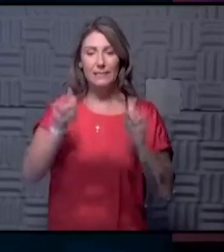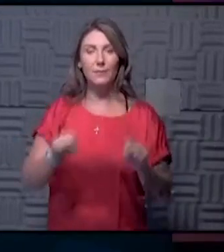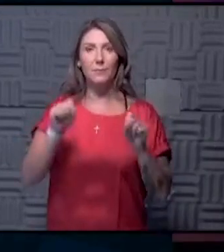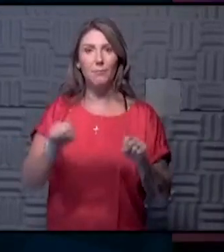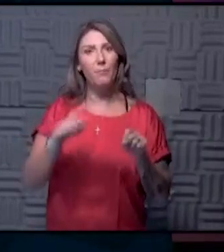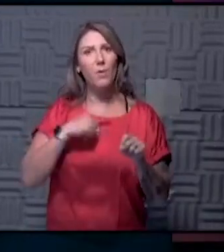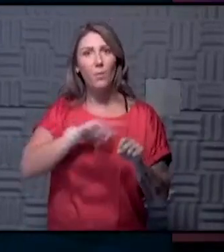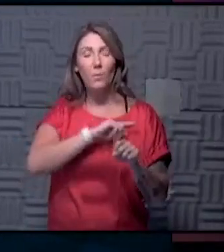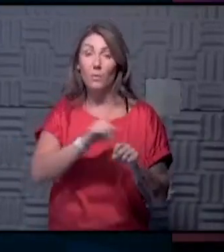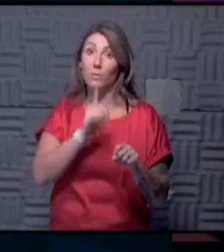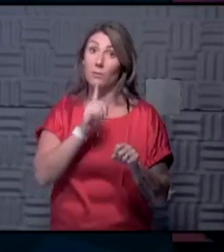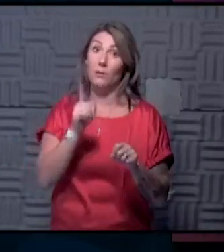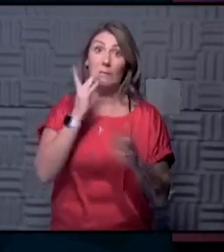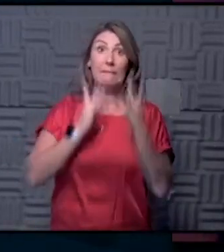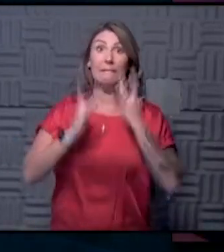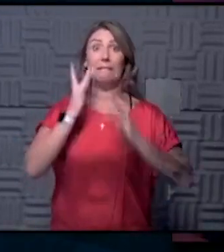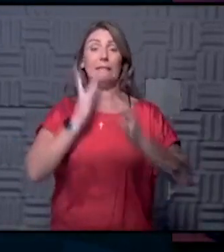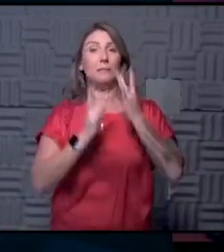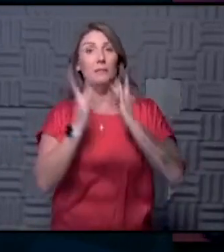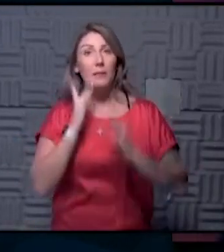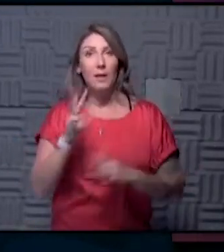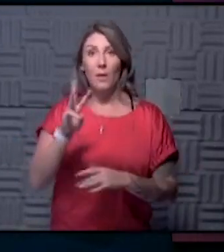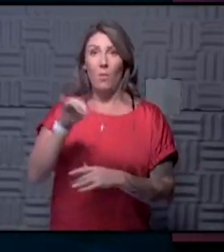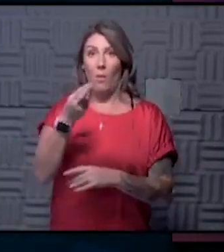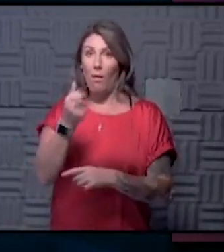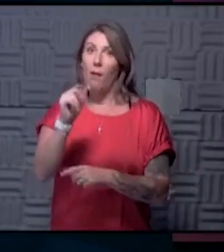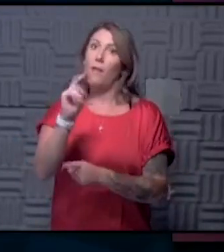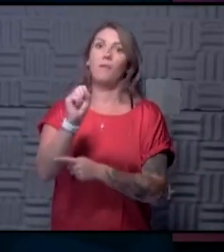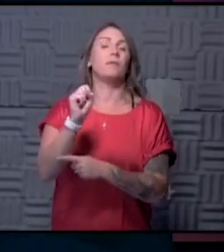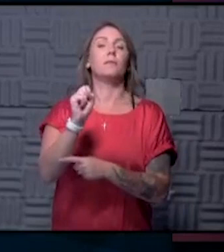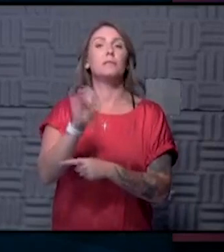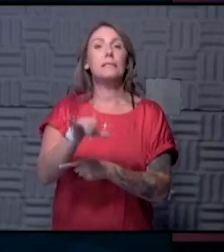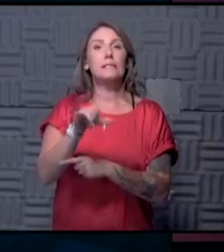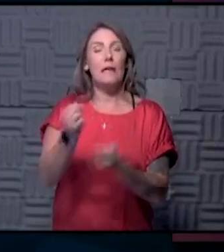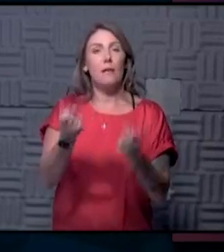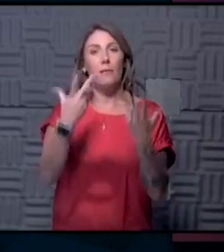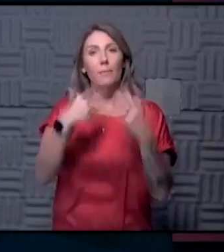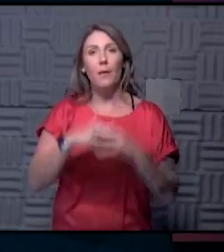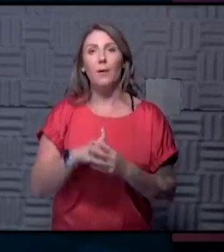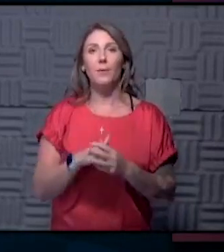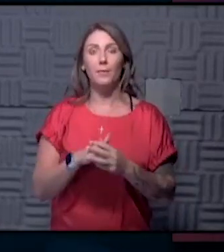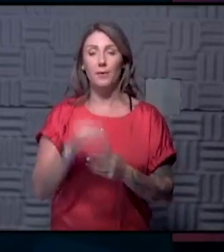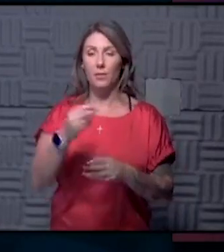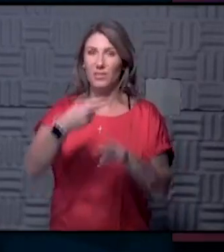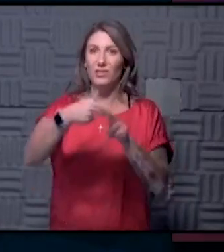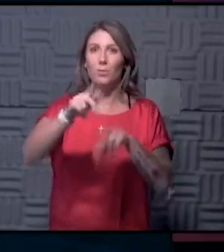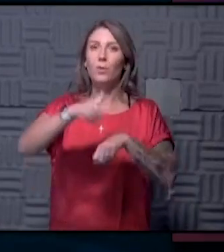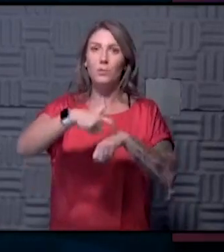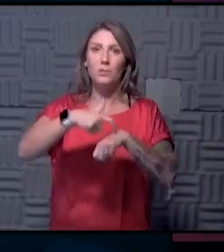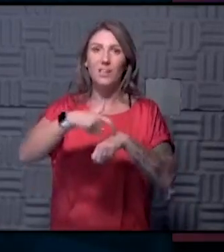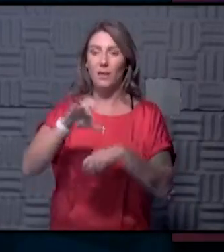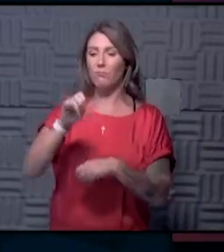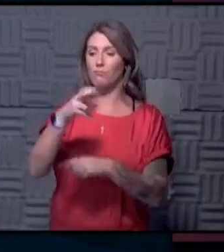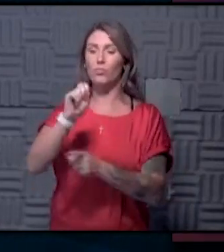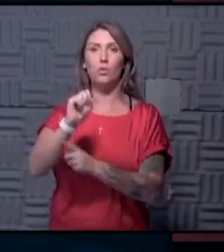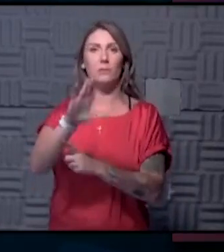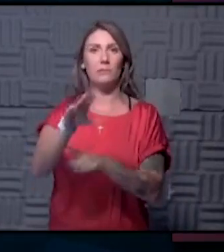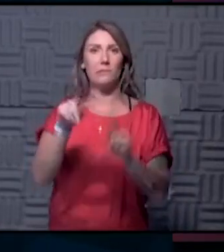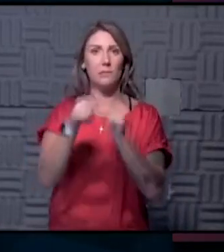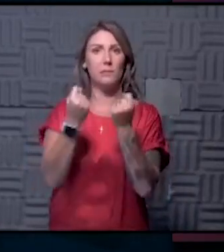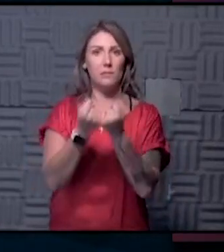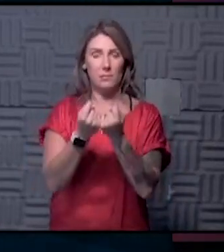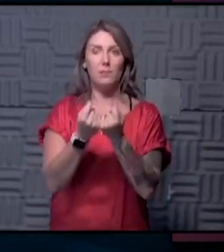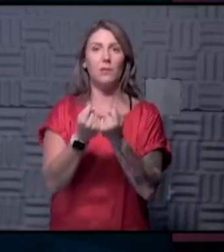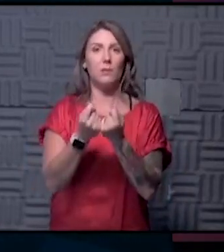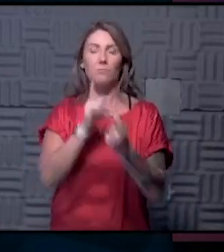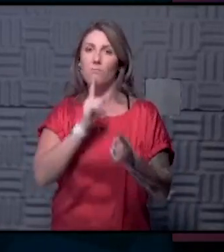because we were stretched at Watkins to manage that volume, and in a pretty short period of time, Chris and his team